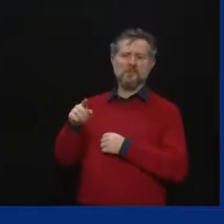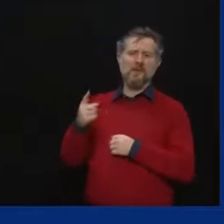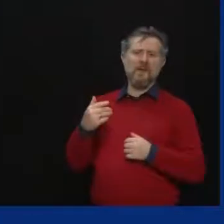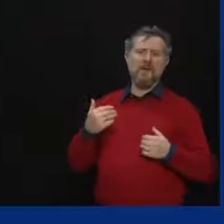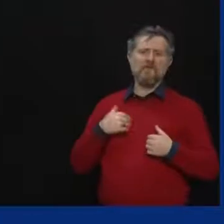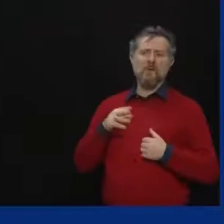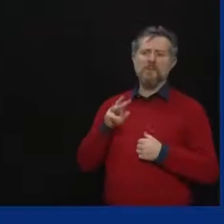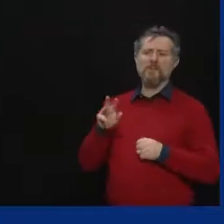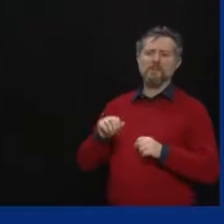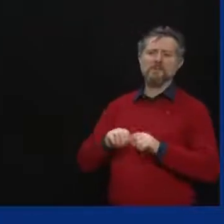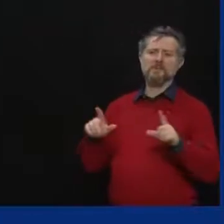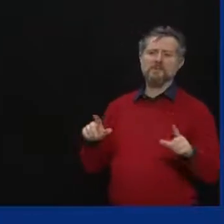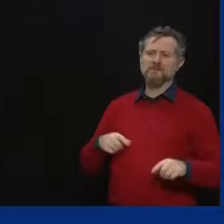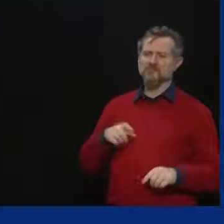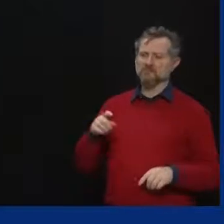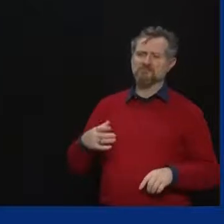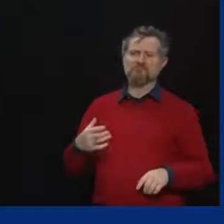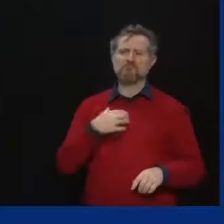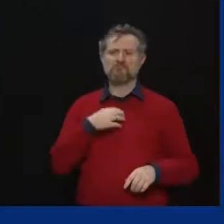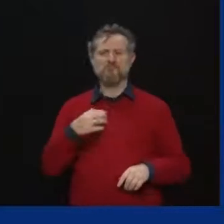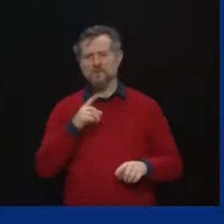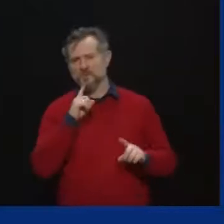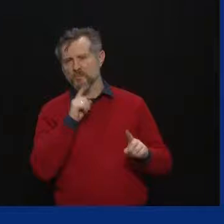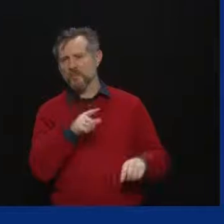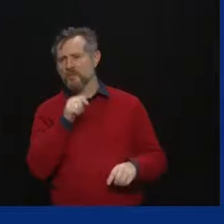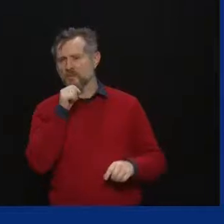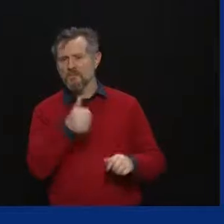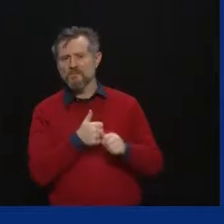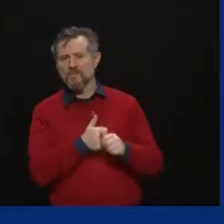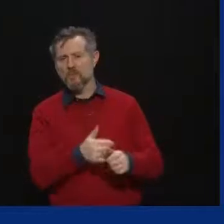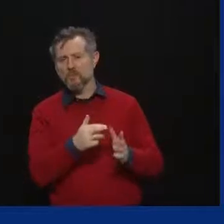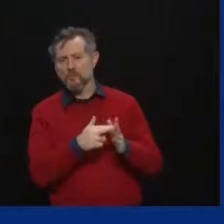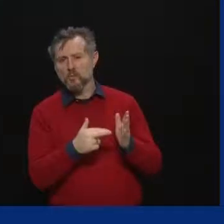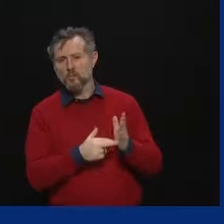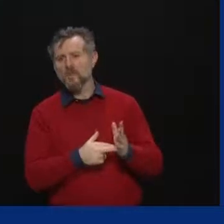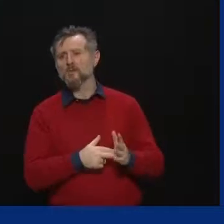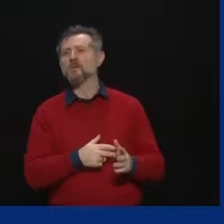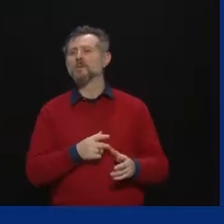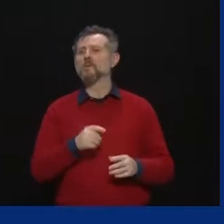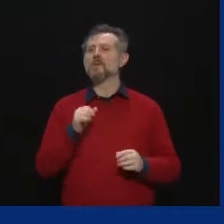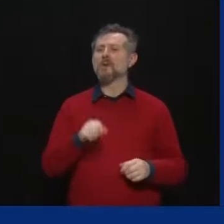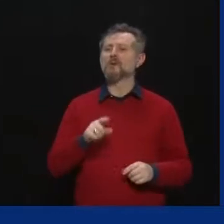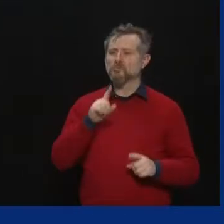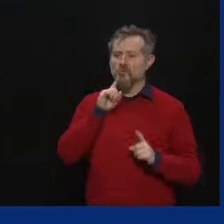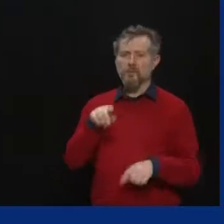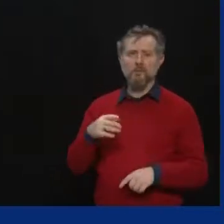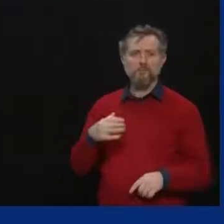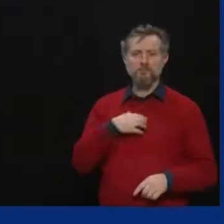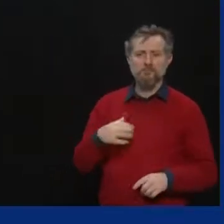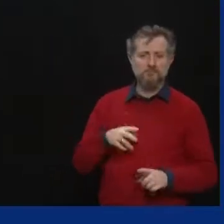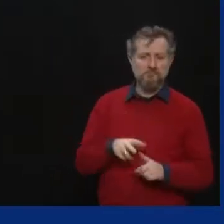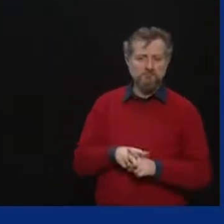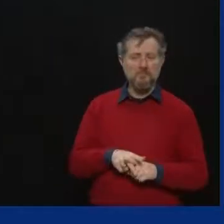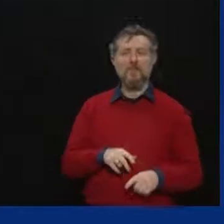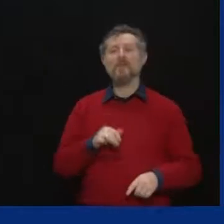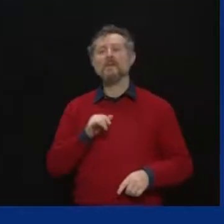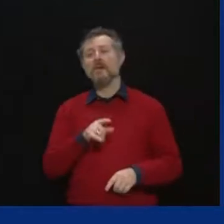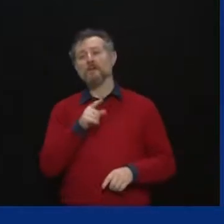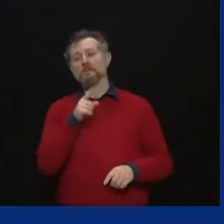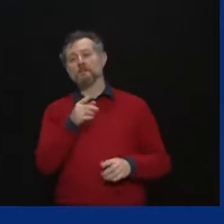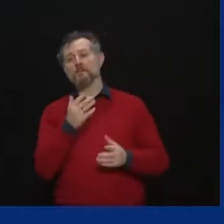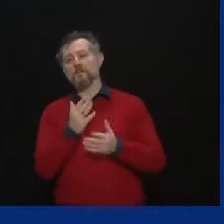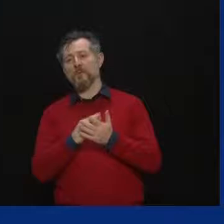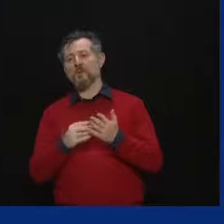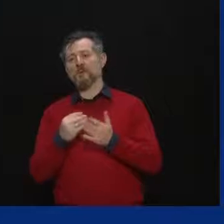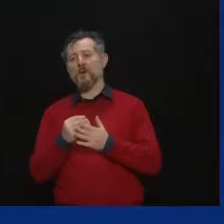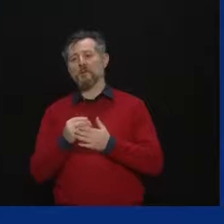can report egregious problems in businesses or elsewhere? Well, that's part of the money that we're allocating to counties,